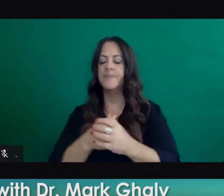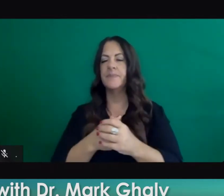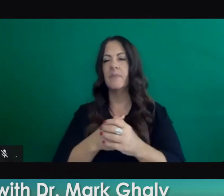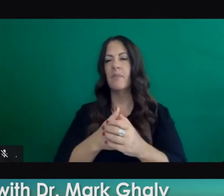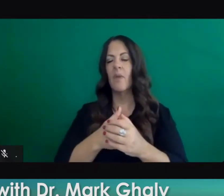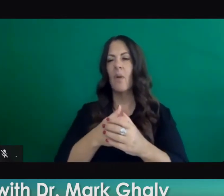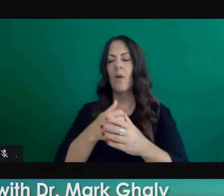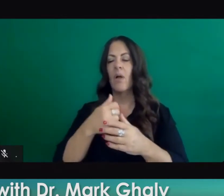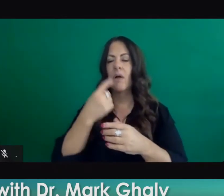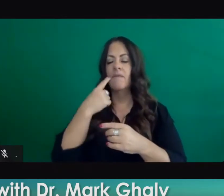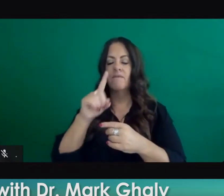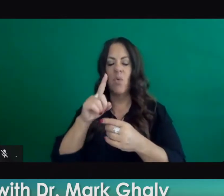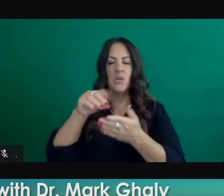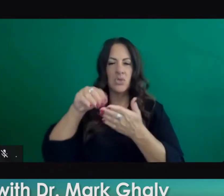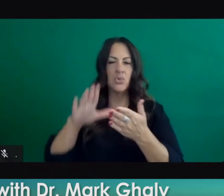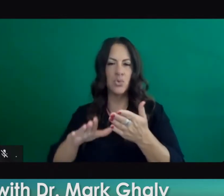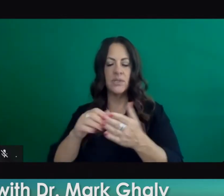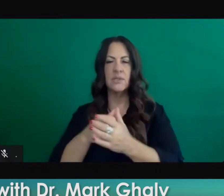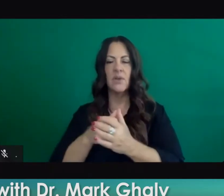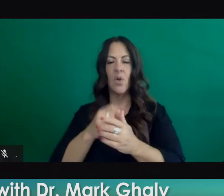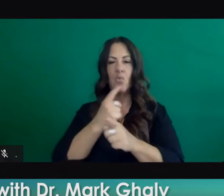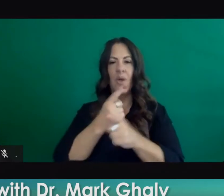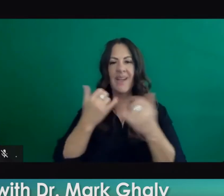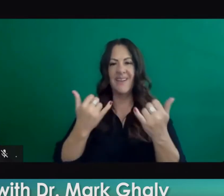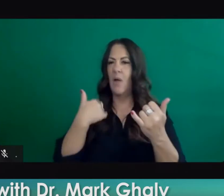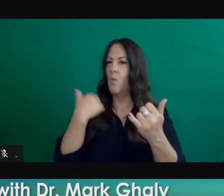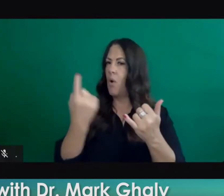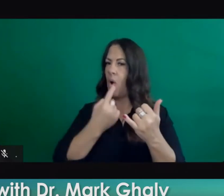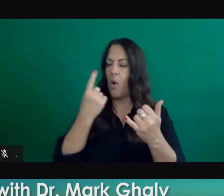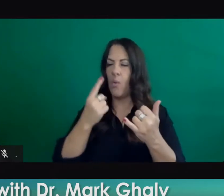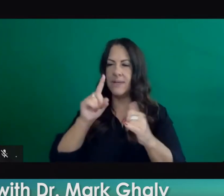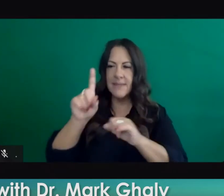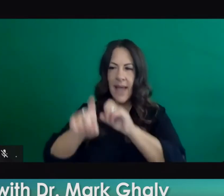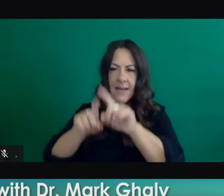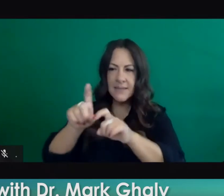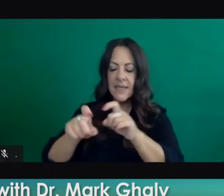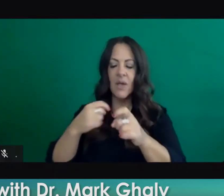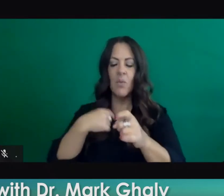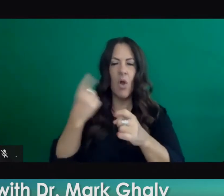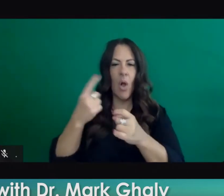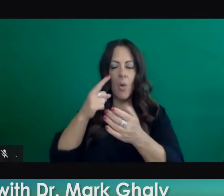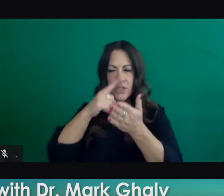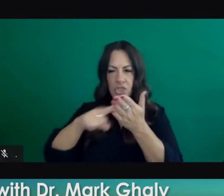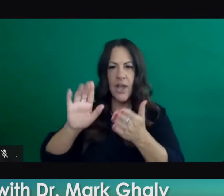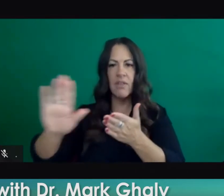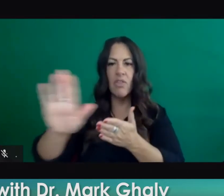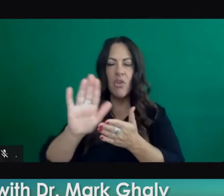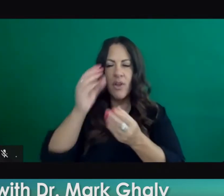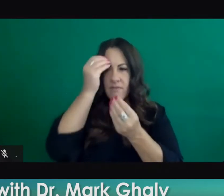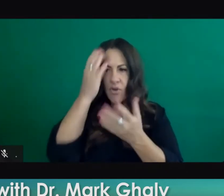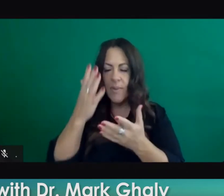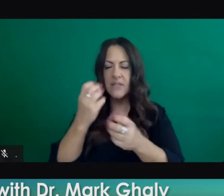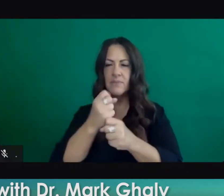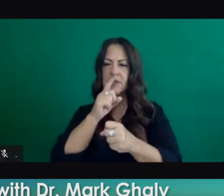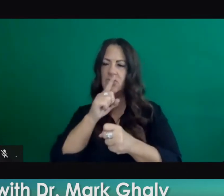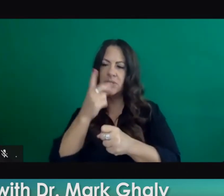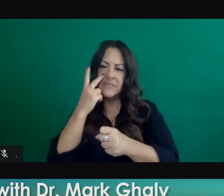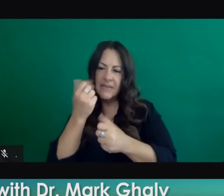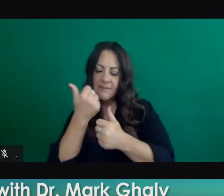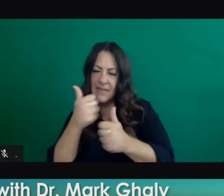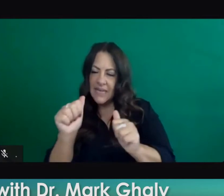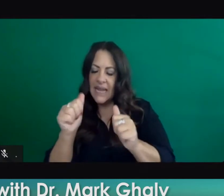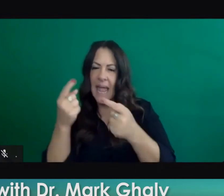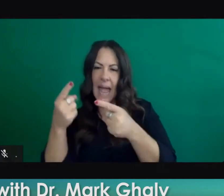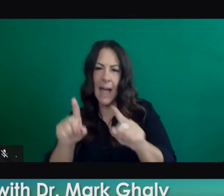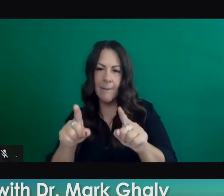in-person learning. We're asking that question constantly. We're looking at the information to see if there is a connection. And so far, we have not